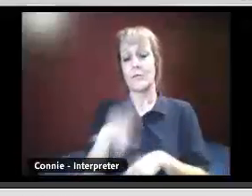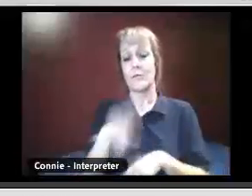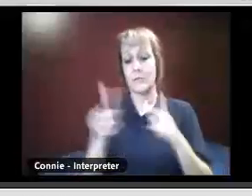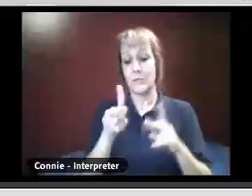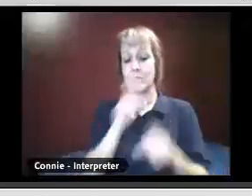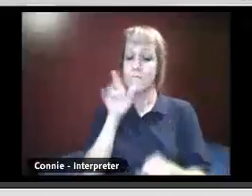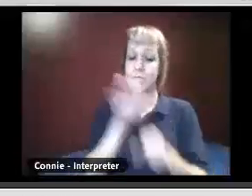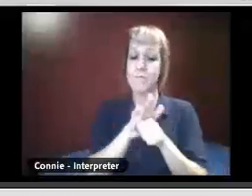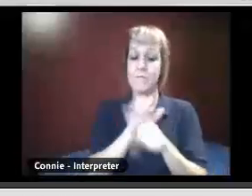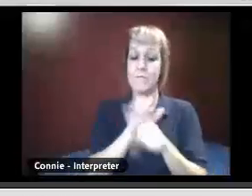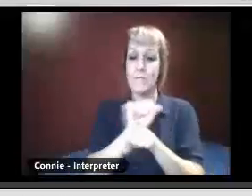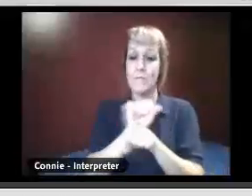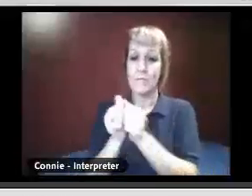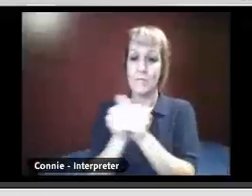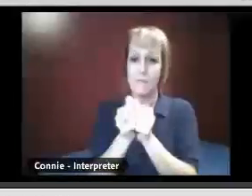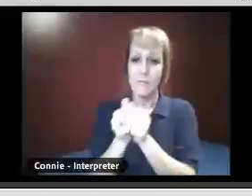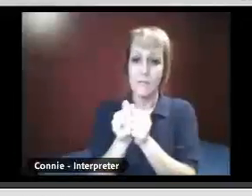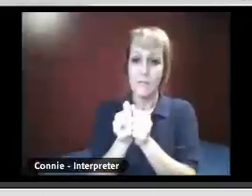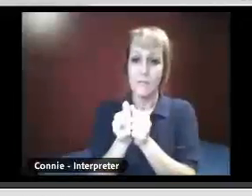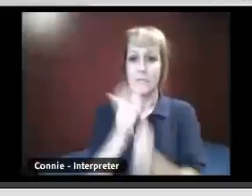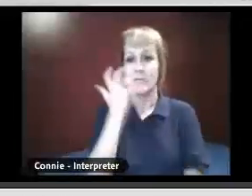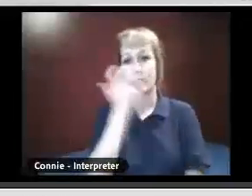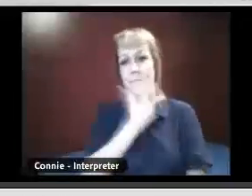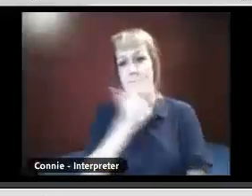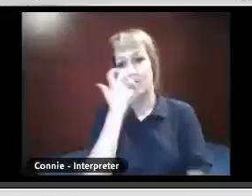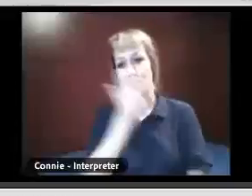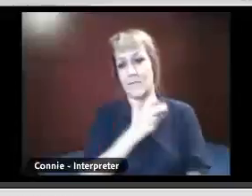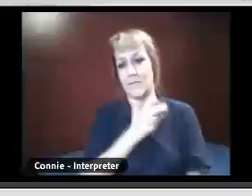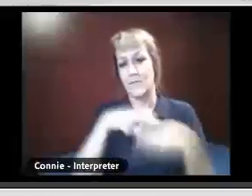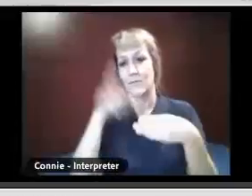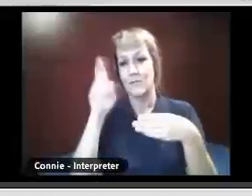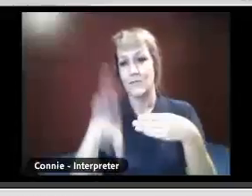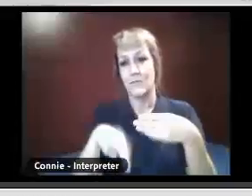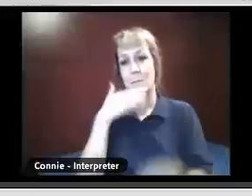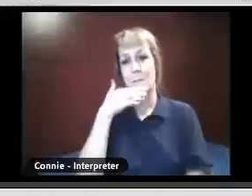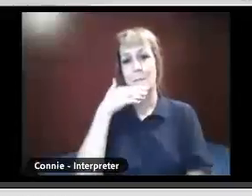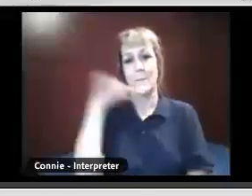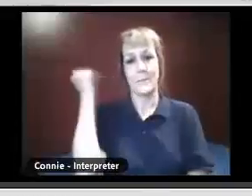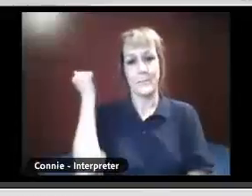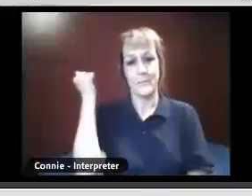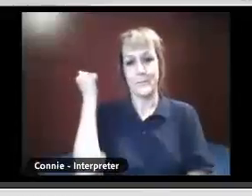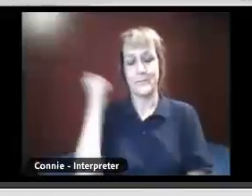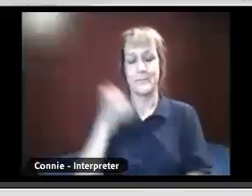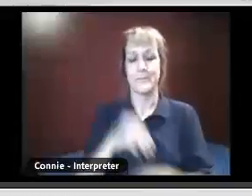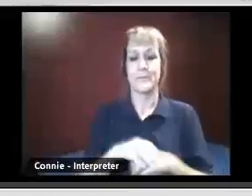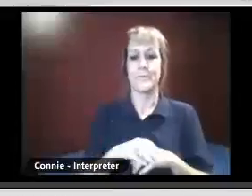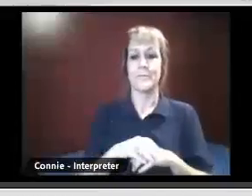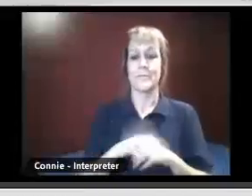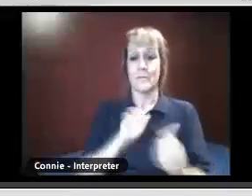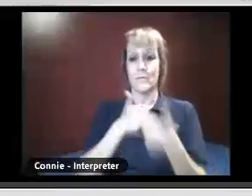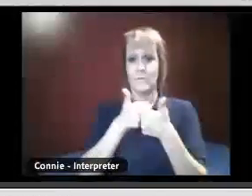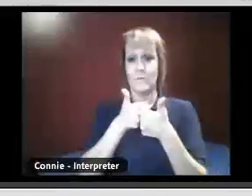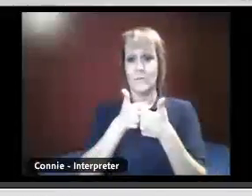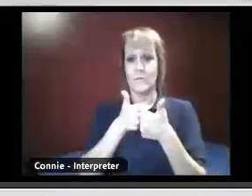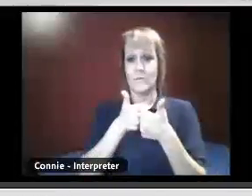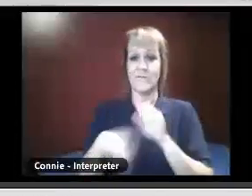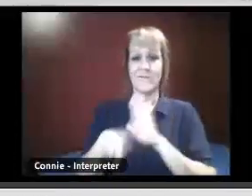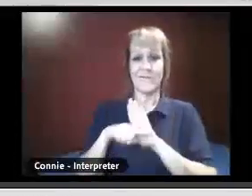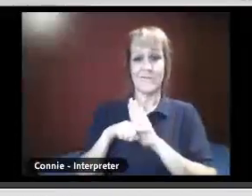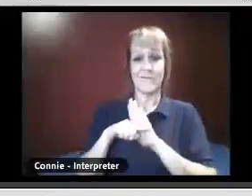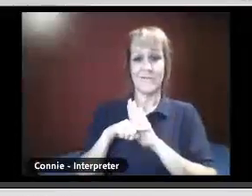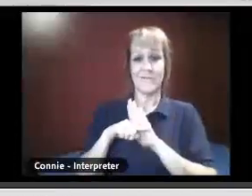to working together, oh my gosh, the outcome is so much more constructive. The challenge or the disadvantage of time is